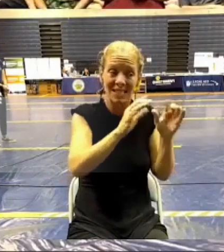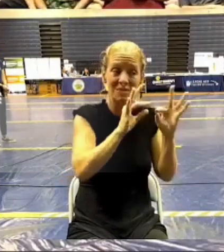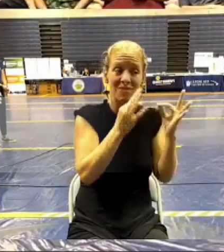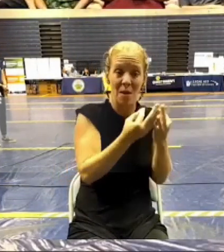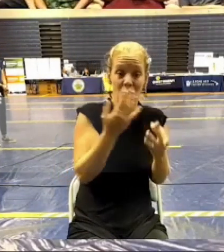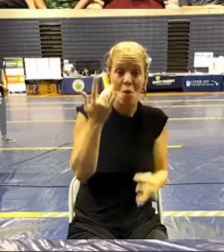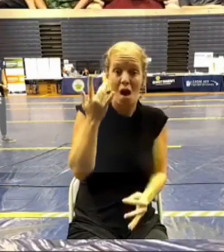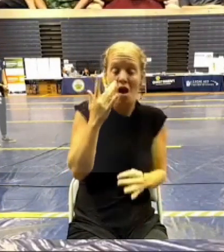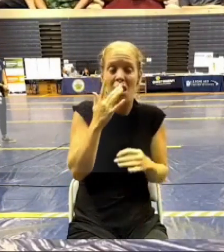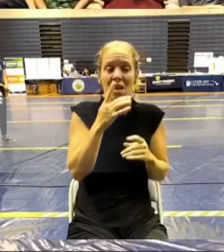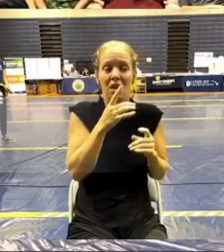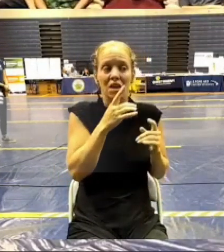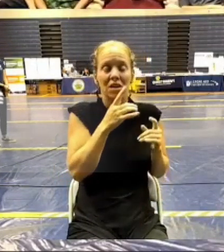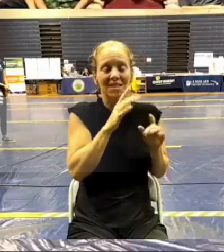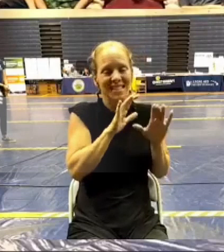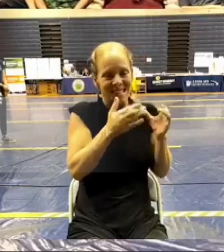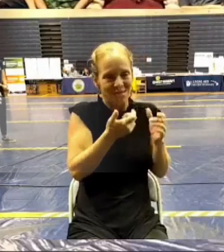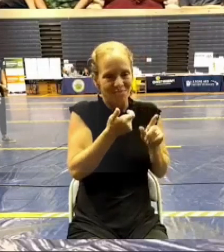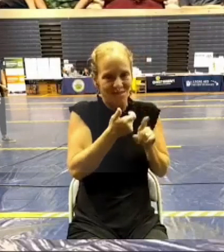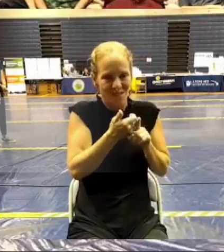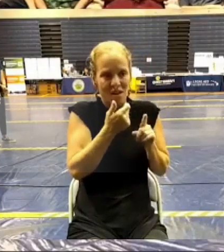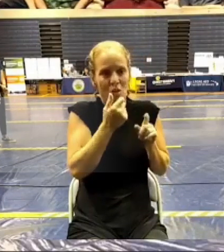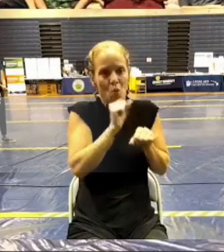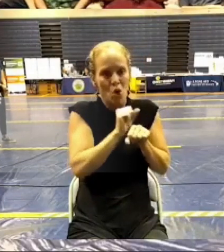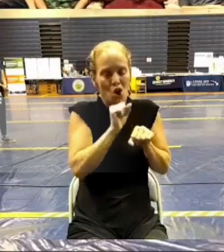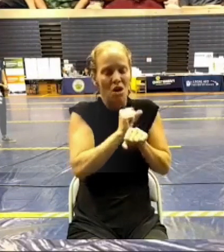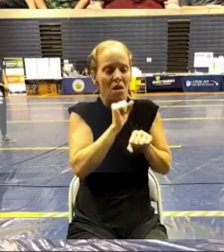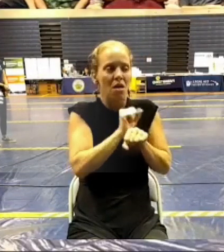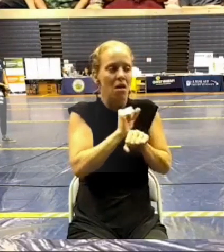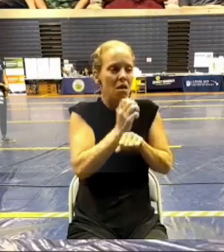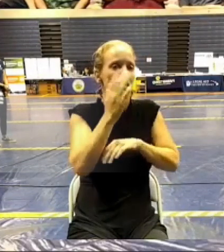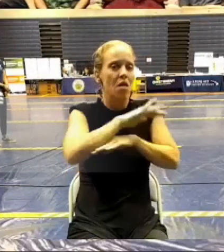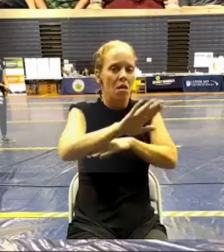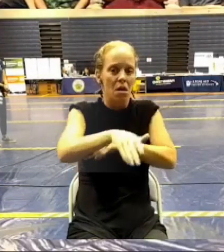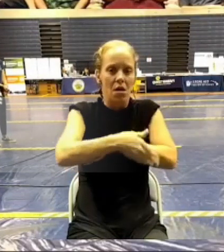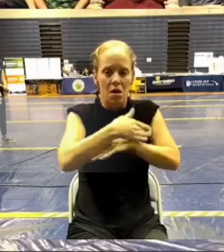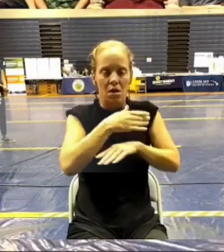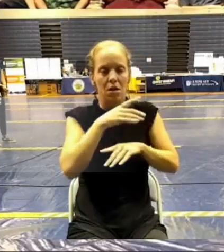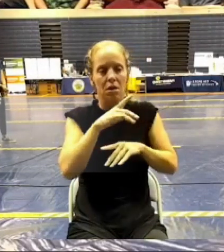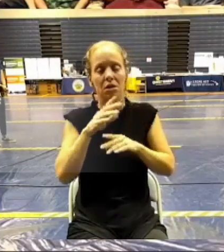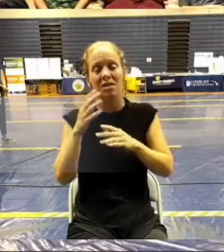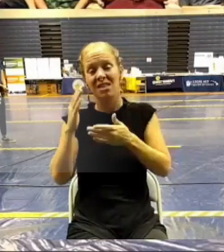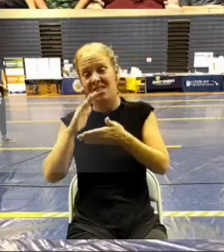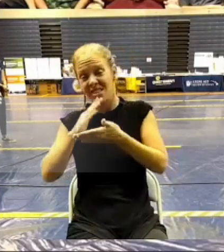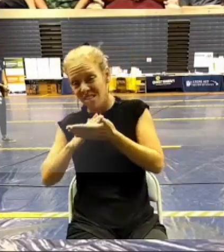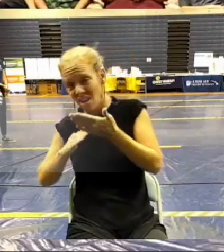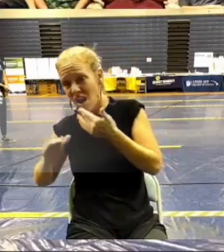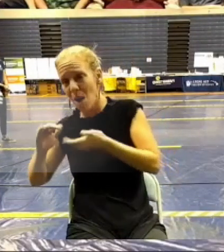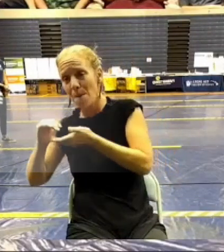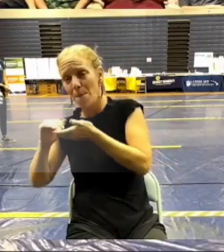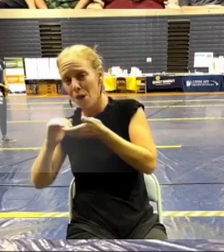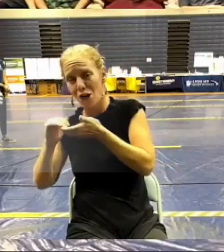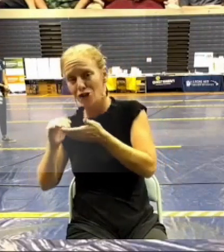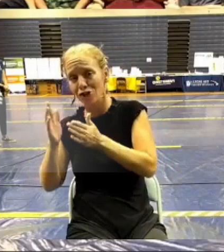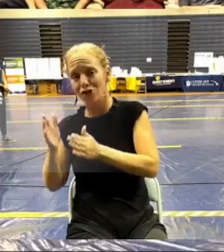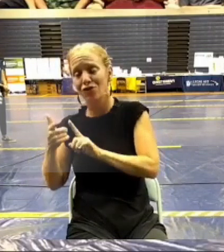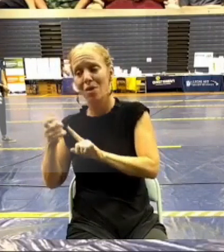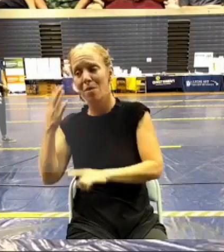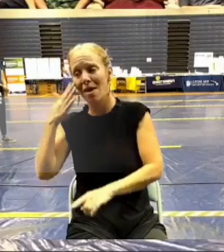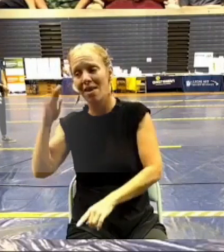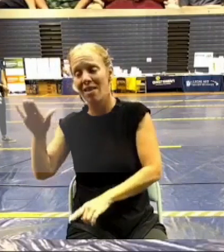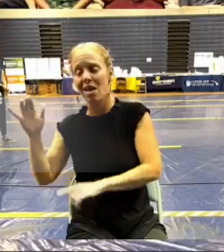the hours and hours that they put in. Our partners from the mainland who came over and spending months here away from their